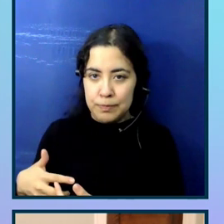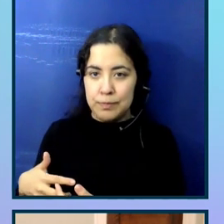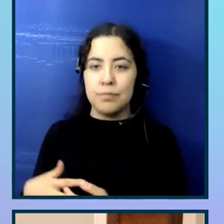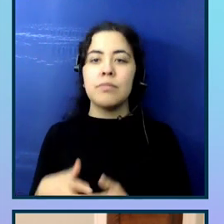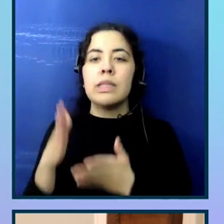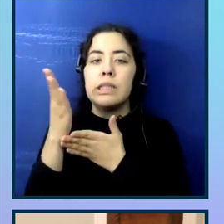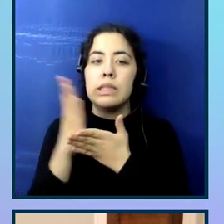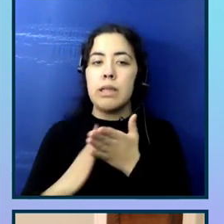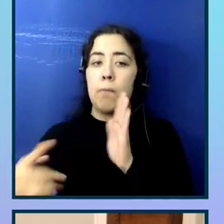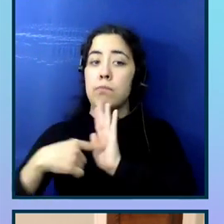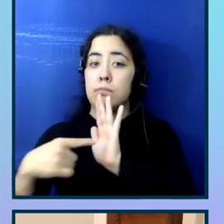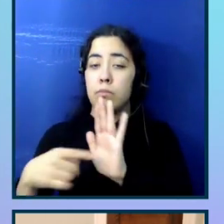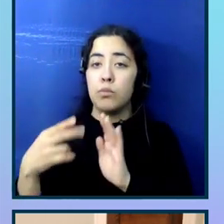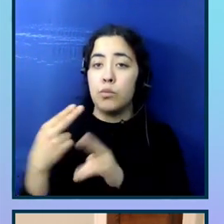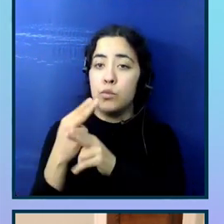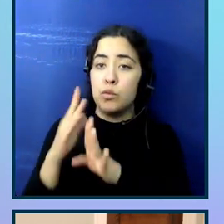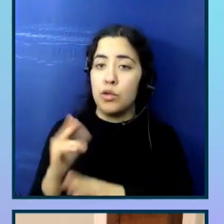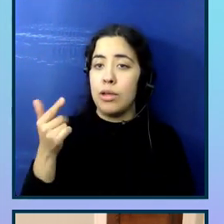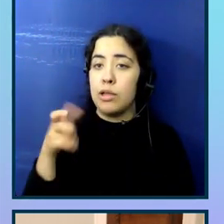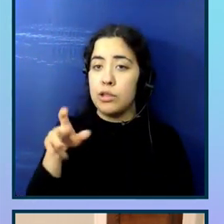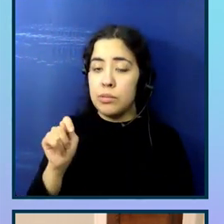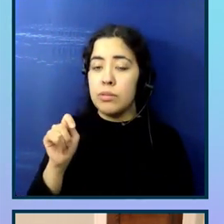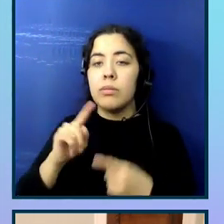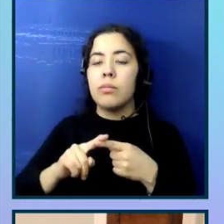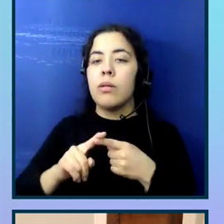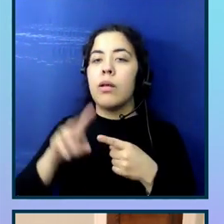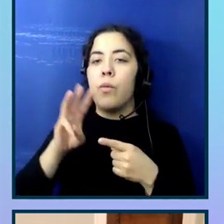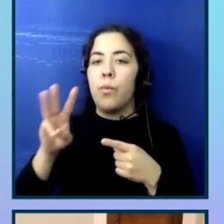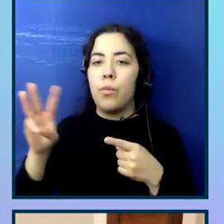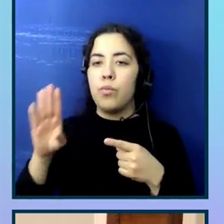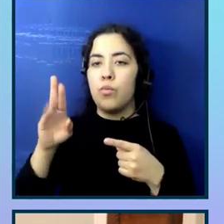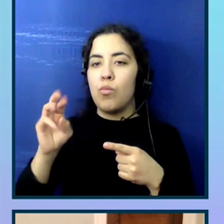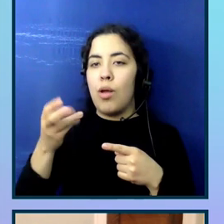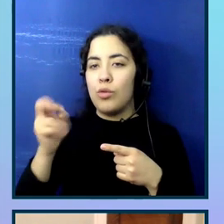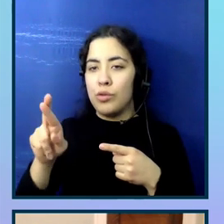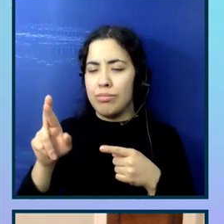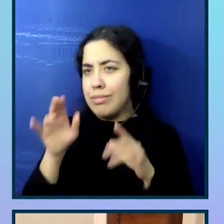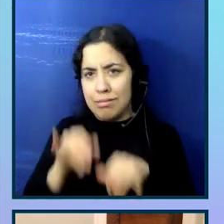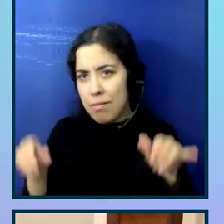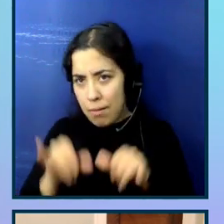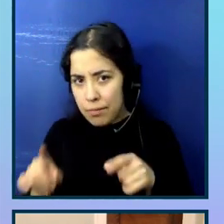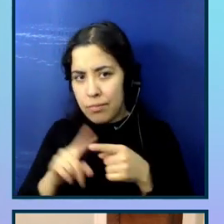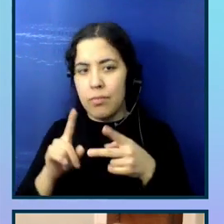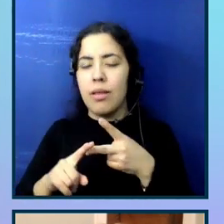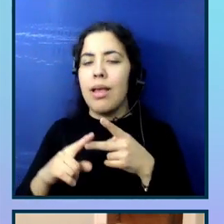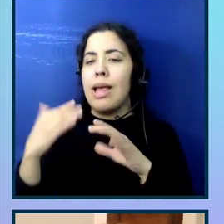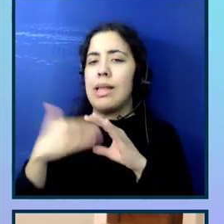Some prominent examples of user agents are web browsers. That's a really common one, right? Or email